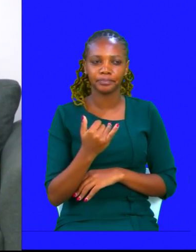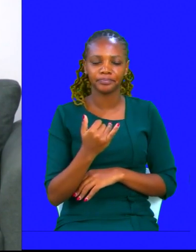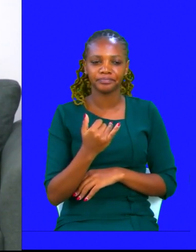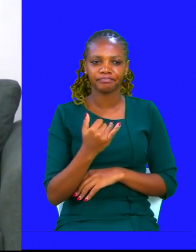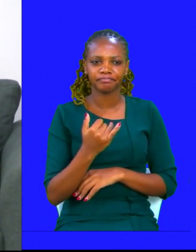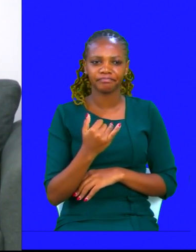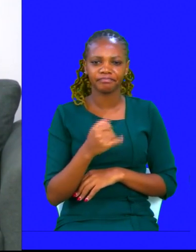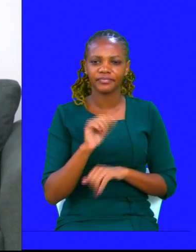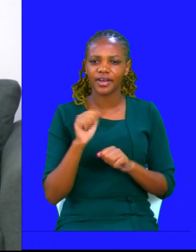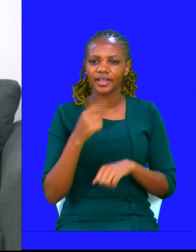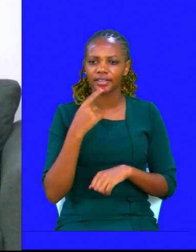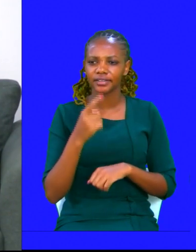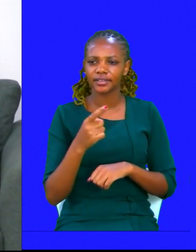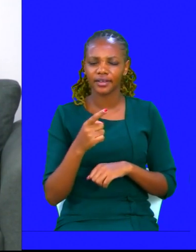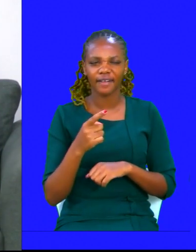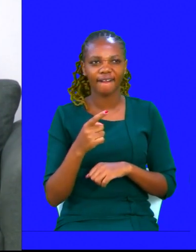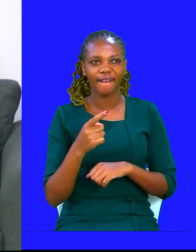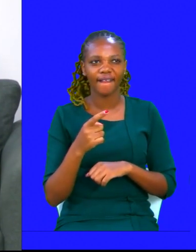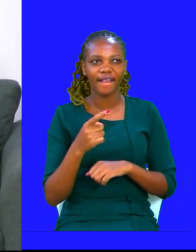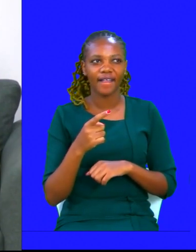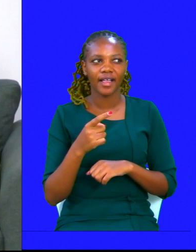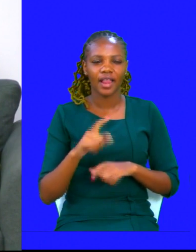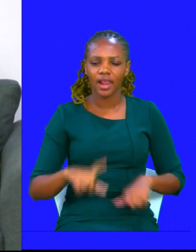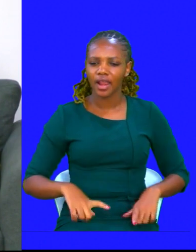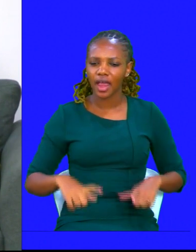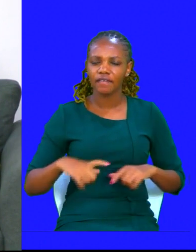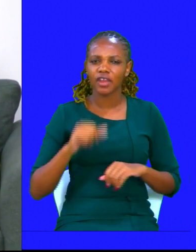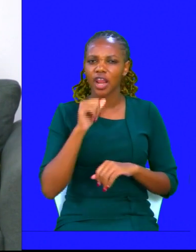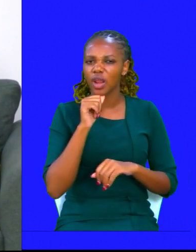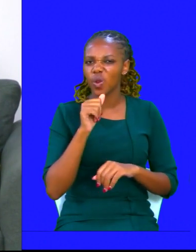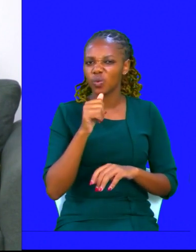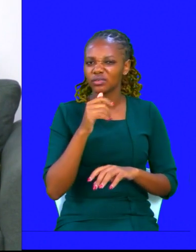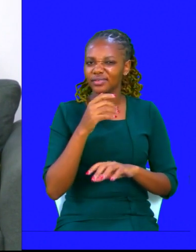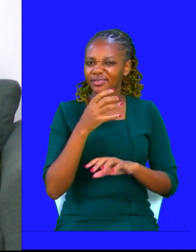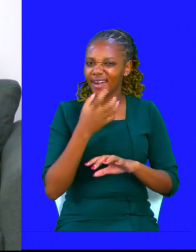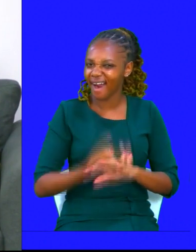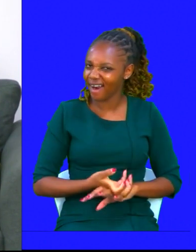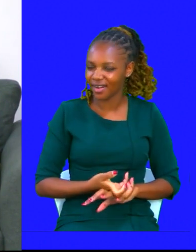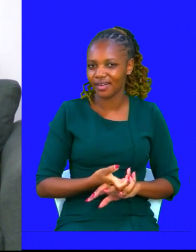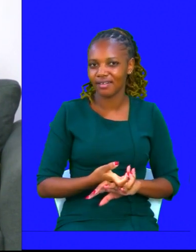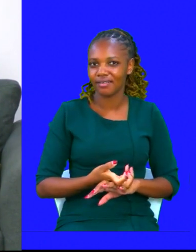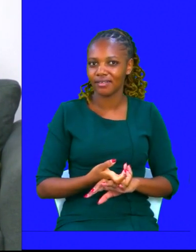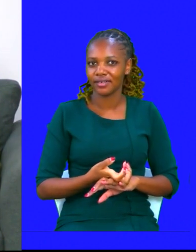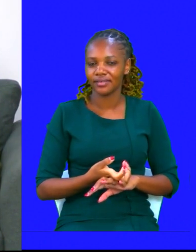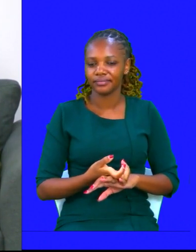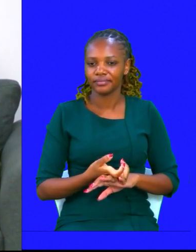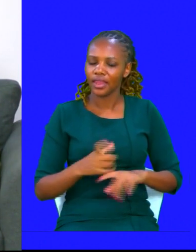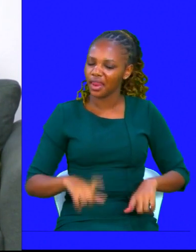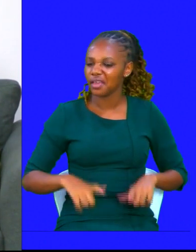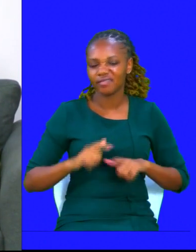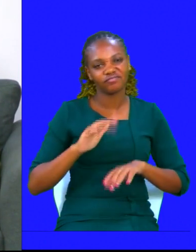I will say I've had a pretty, not so hard, I wouldn't say even challenging, I will say I've had a good